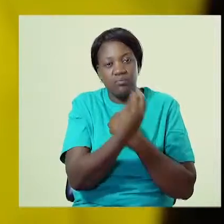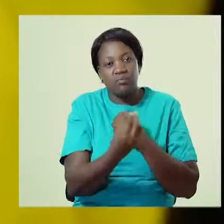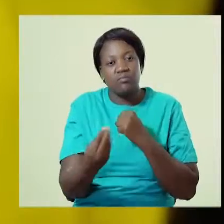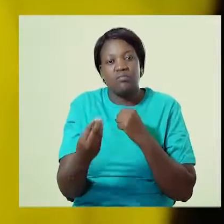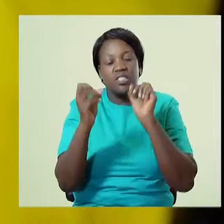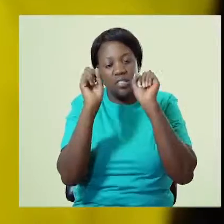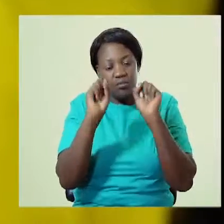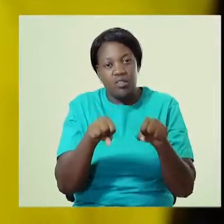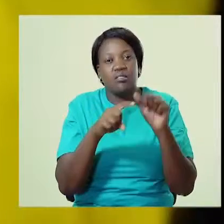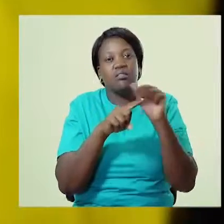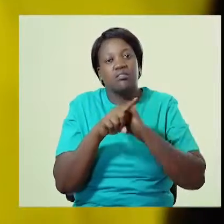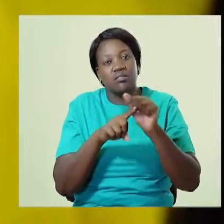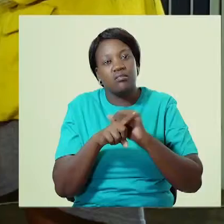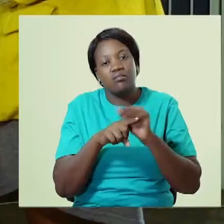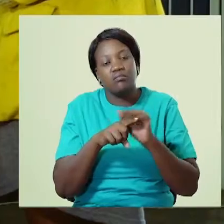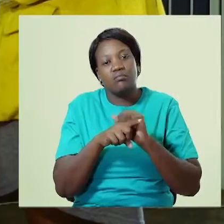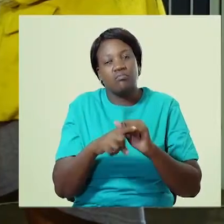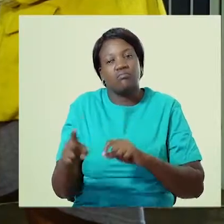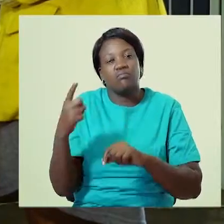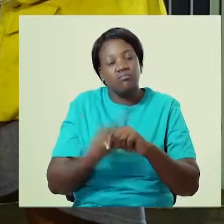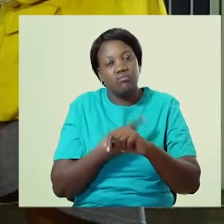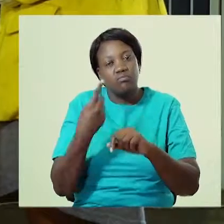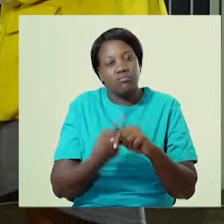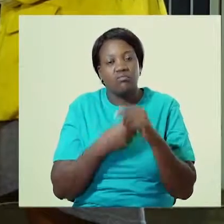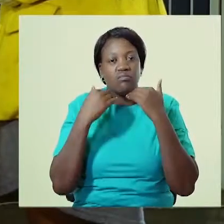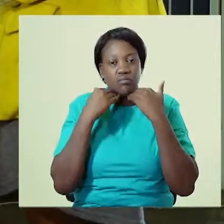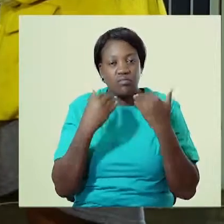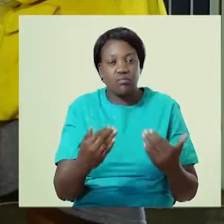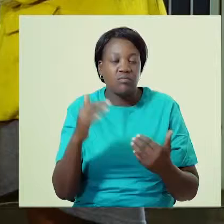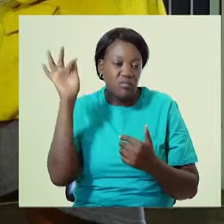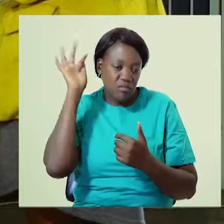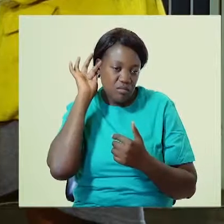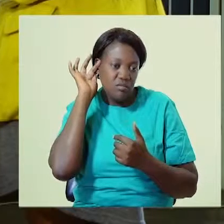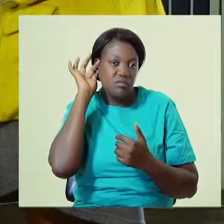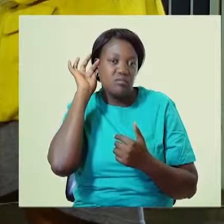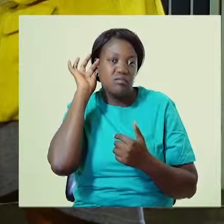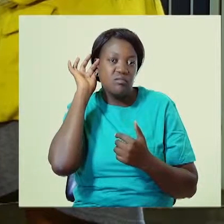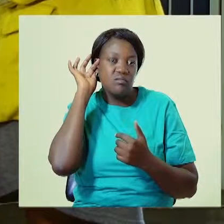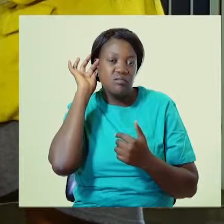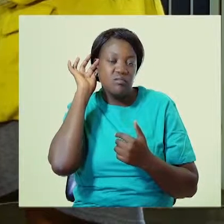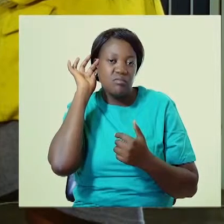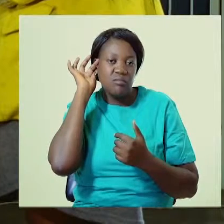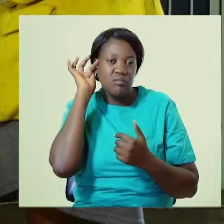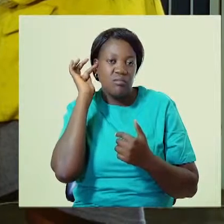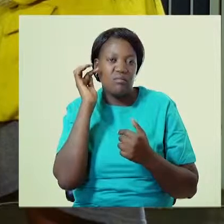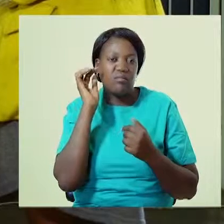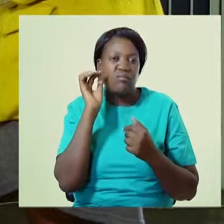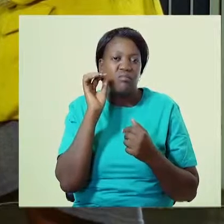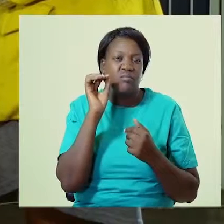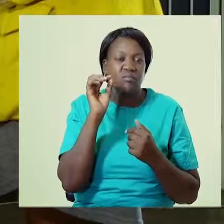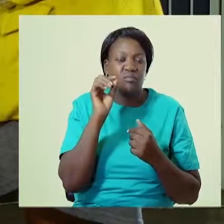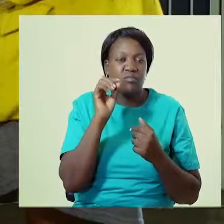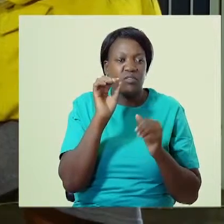be practiced as often as possible. The important thing is to listen. The next step is to find